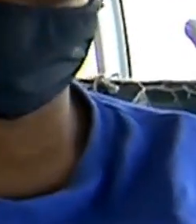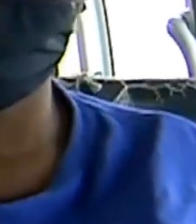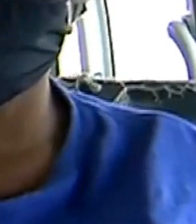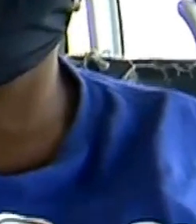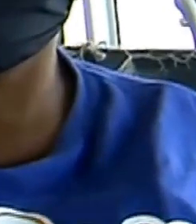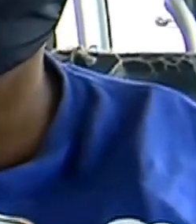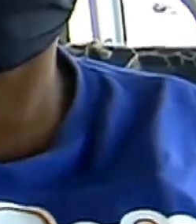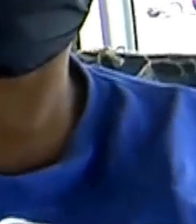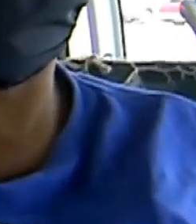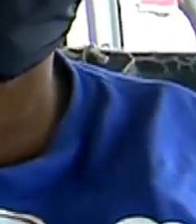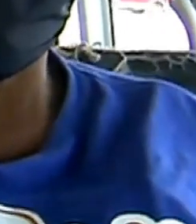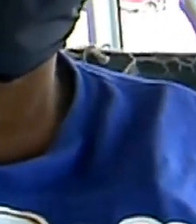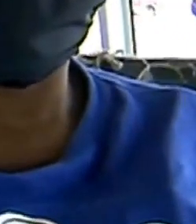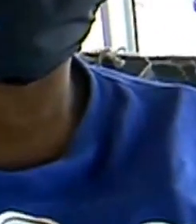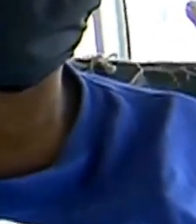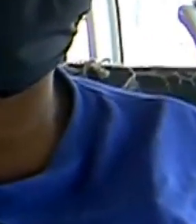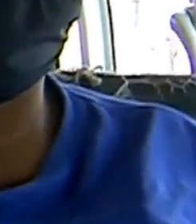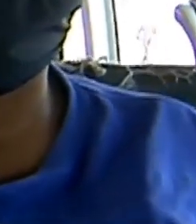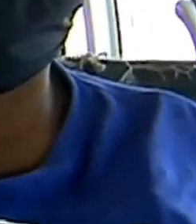we told you about a few moments ago was that